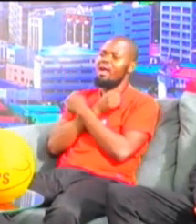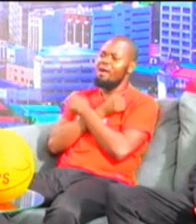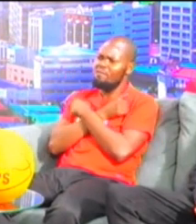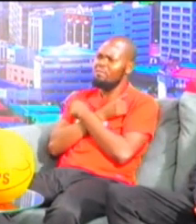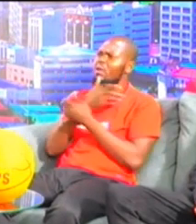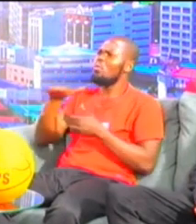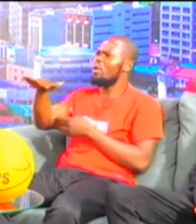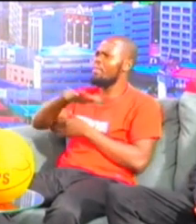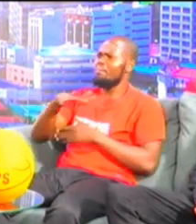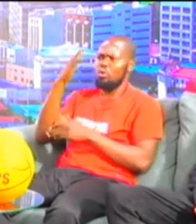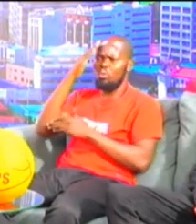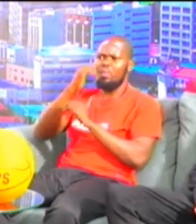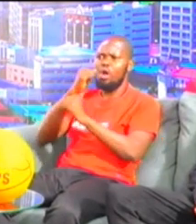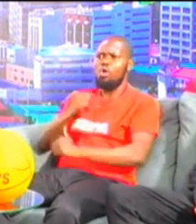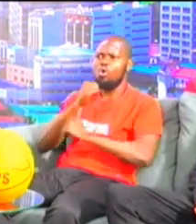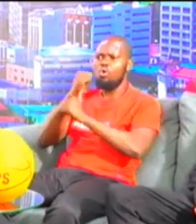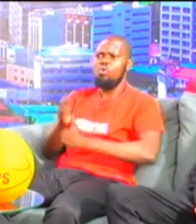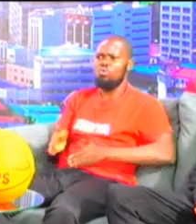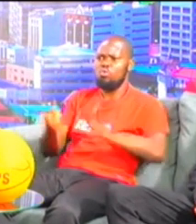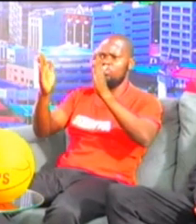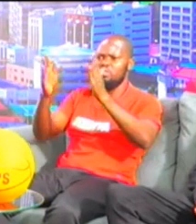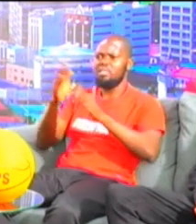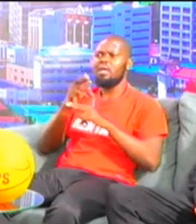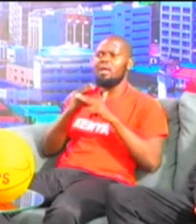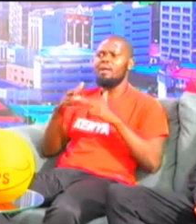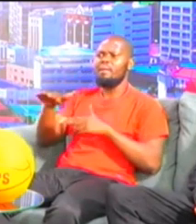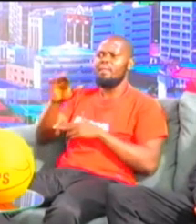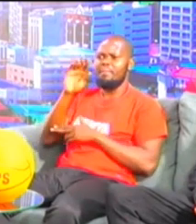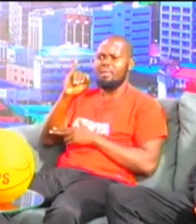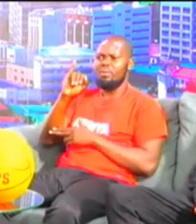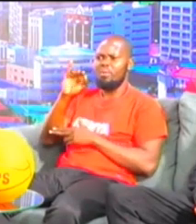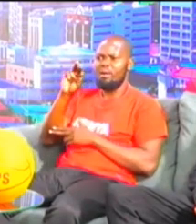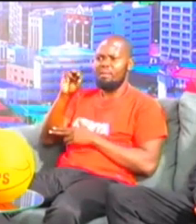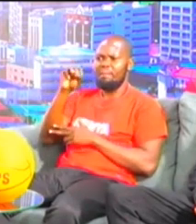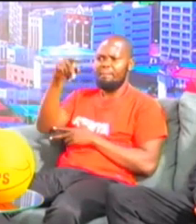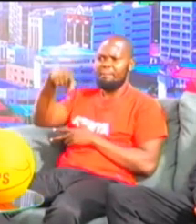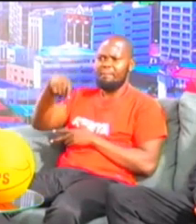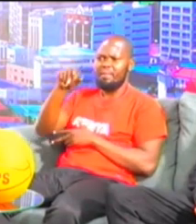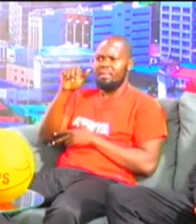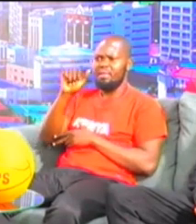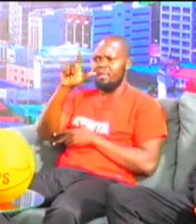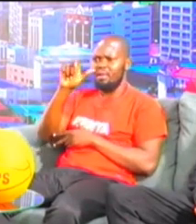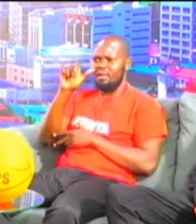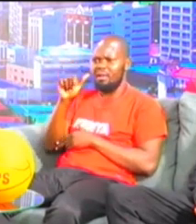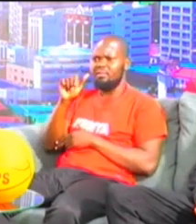I know it is going to be a really good game. We know we have Ngong,